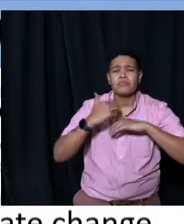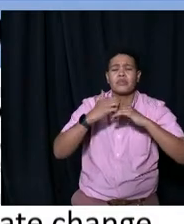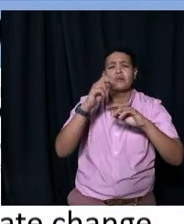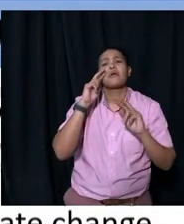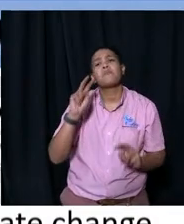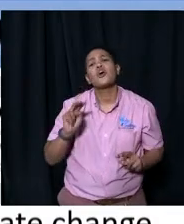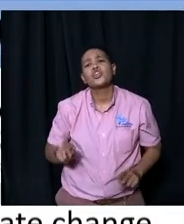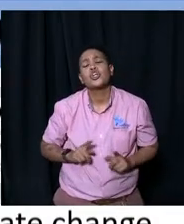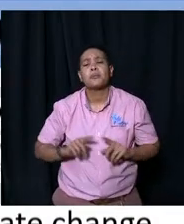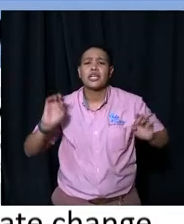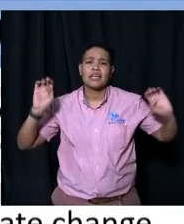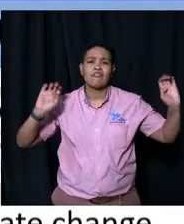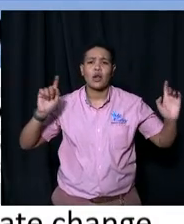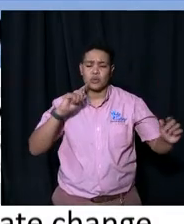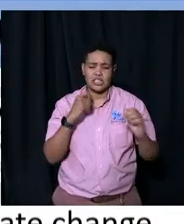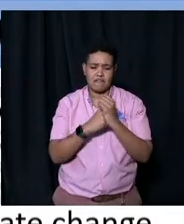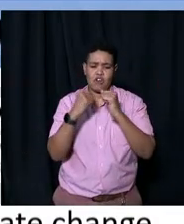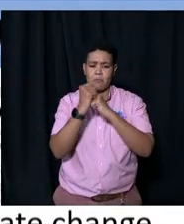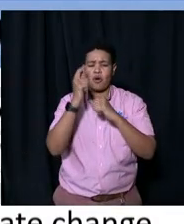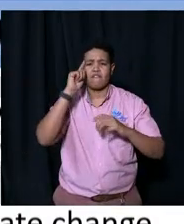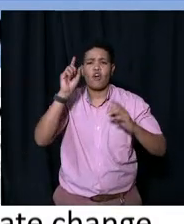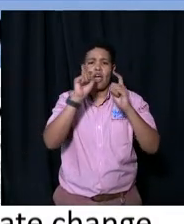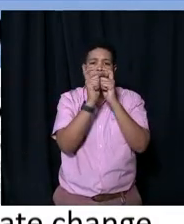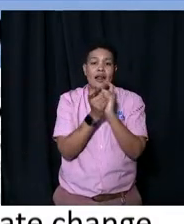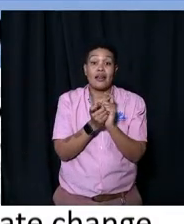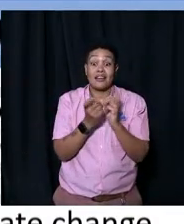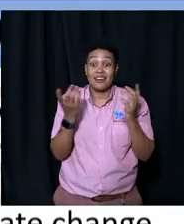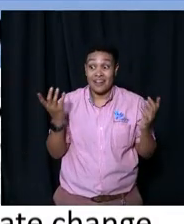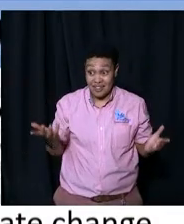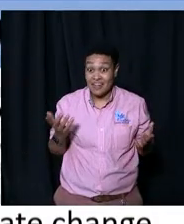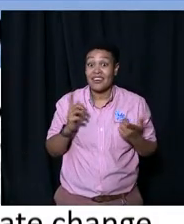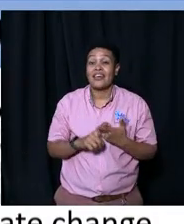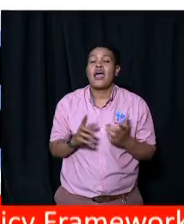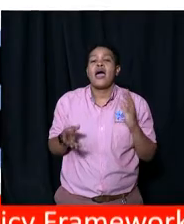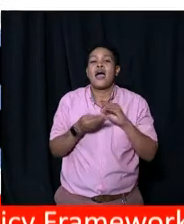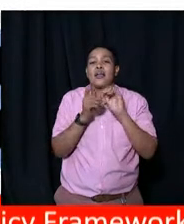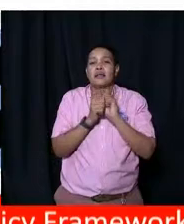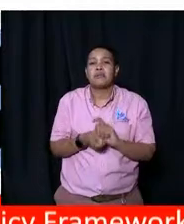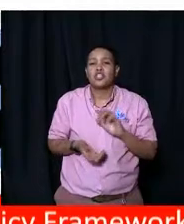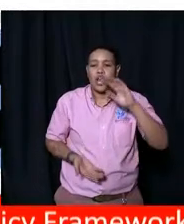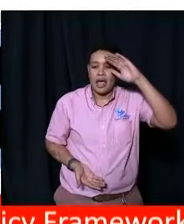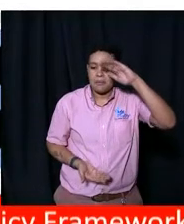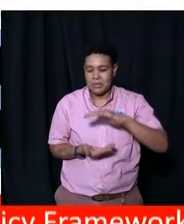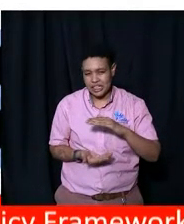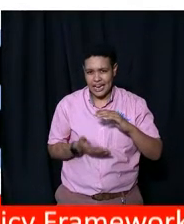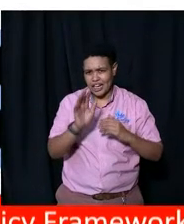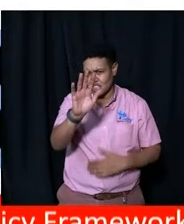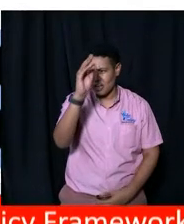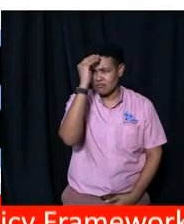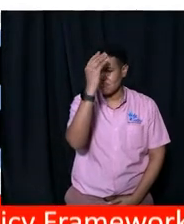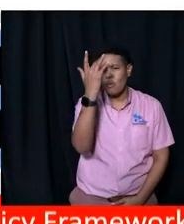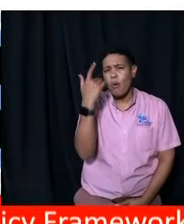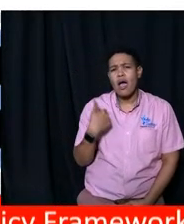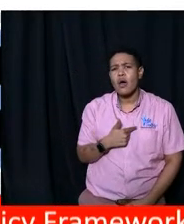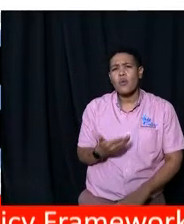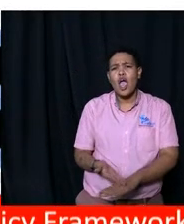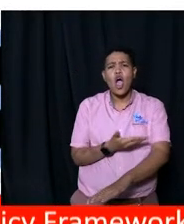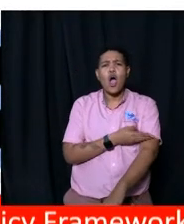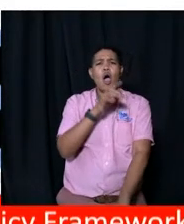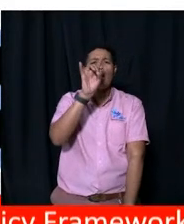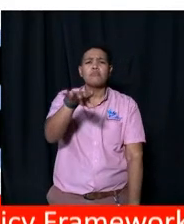and evaluation framework for climate change adaptation and mitigation. So why are we updating